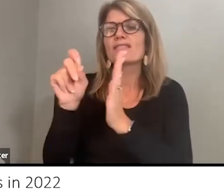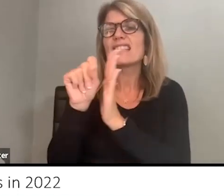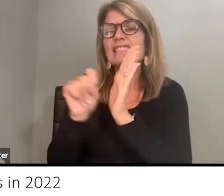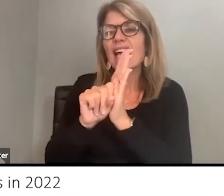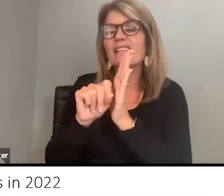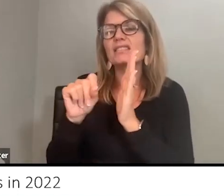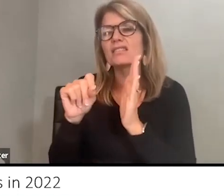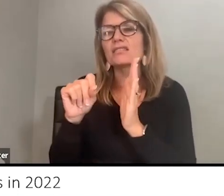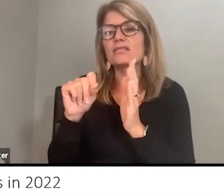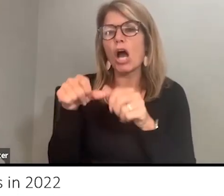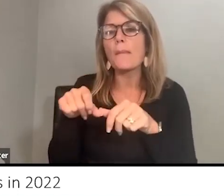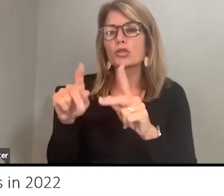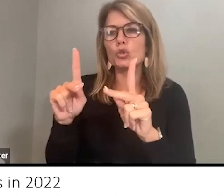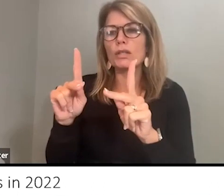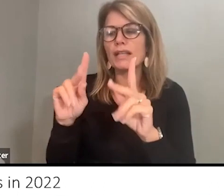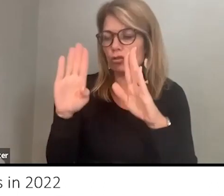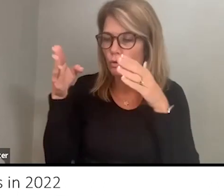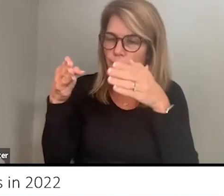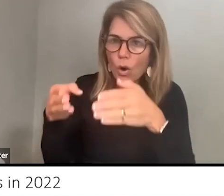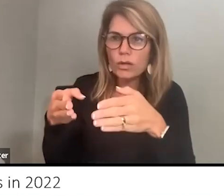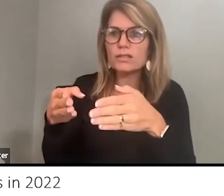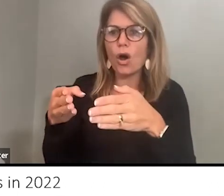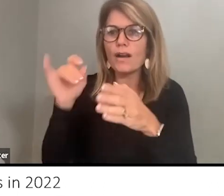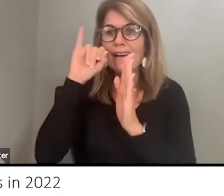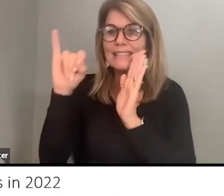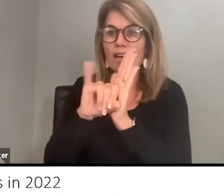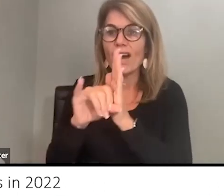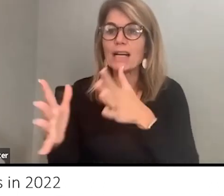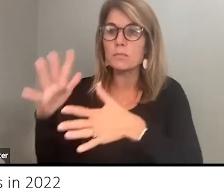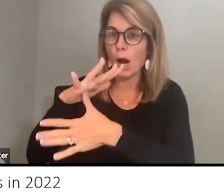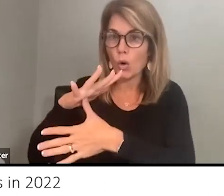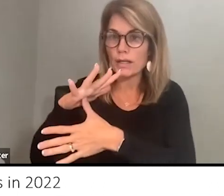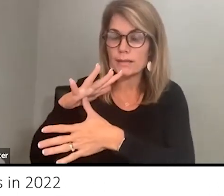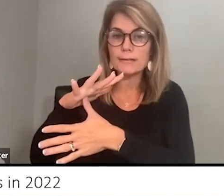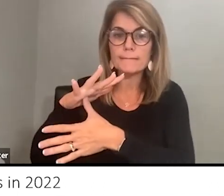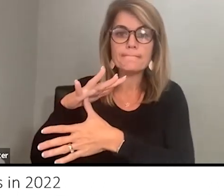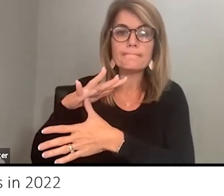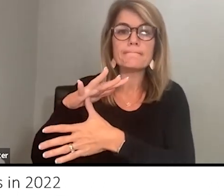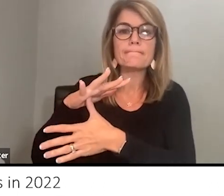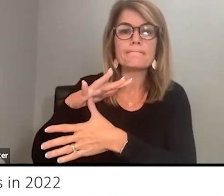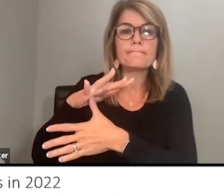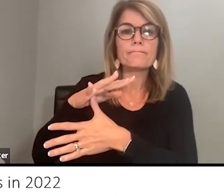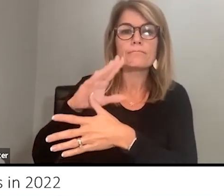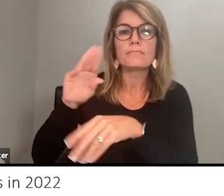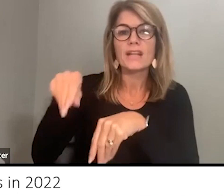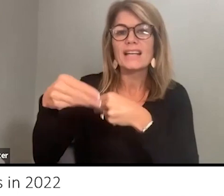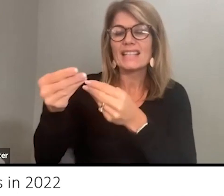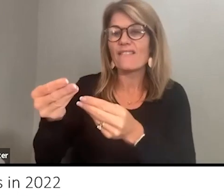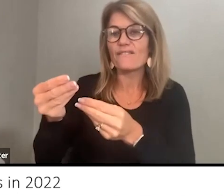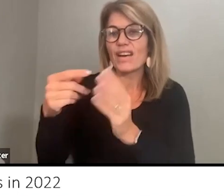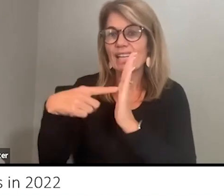and for the particular areas that we identify as priorities. And to give an example of some of